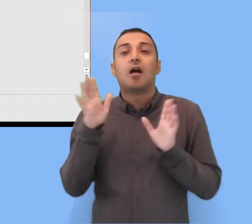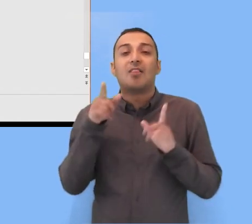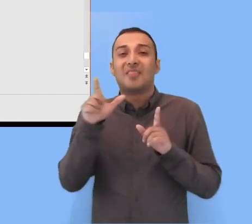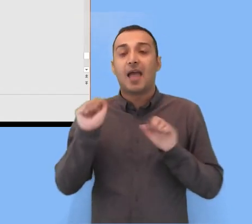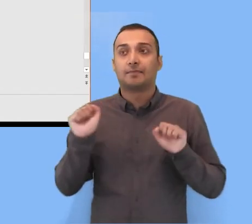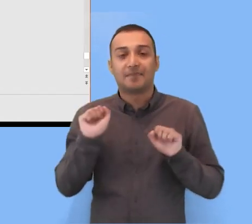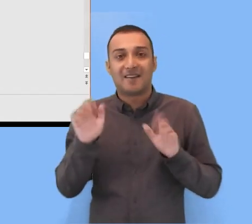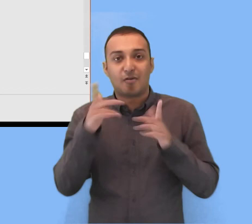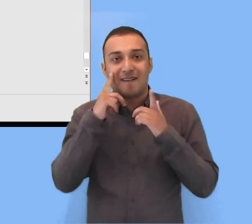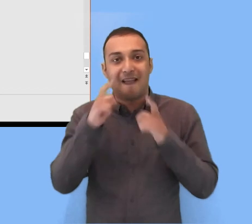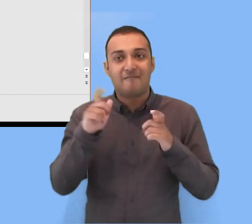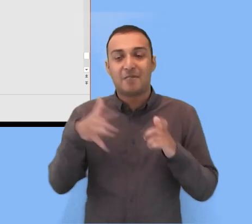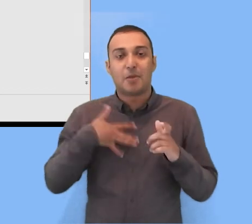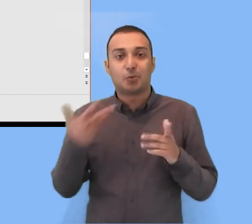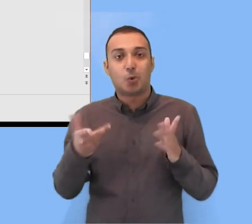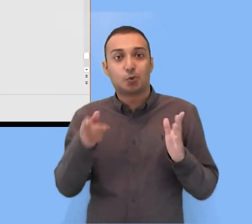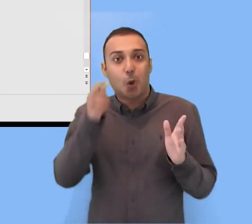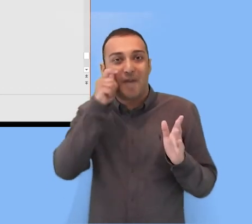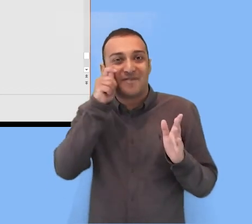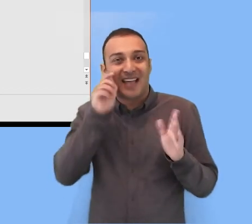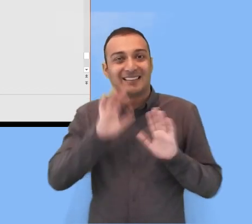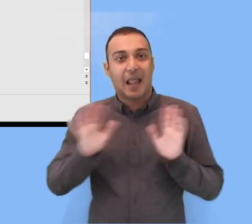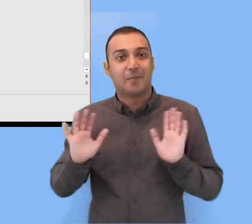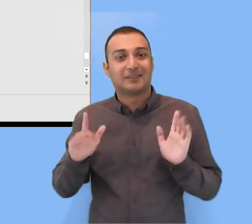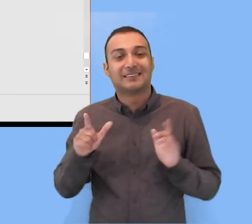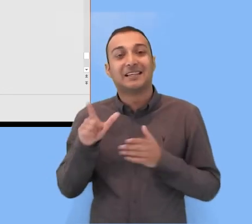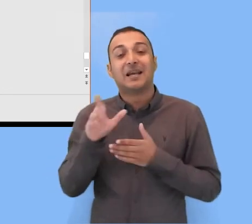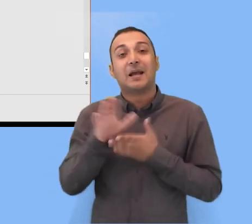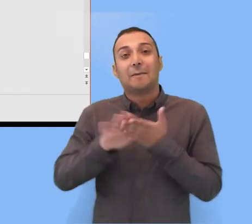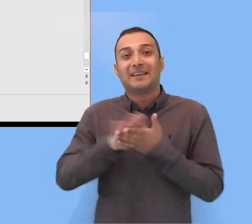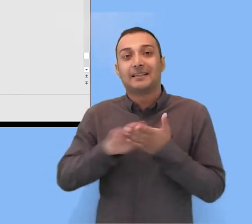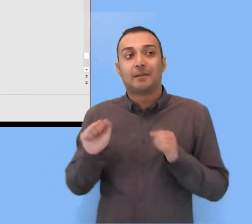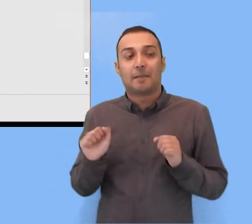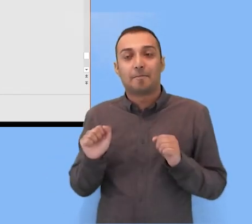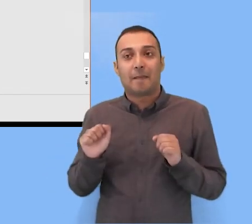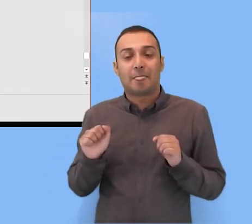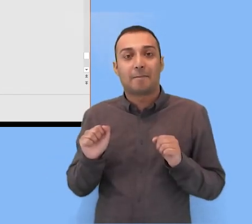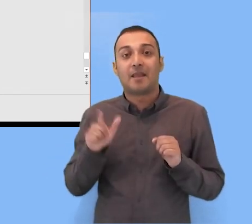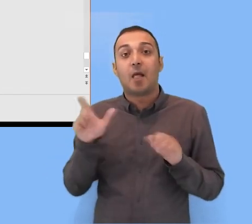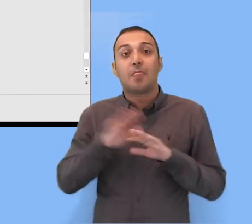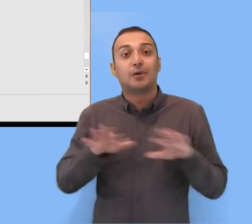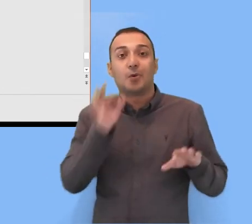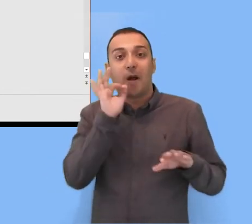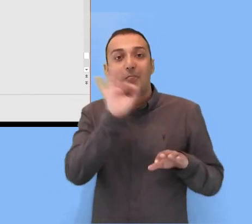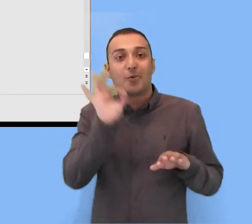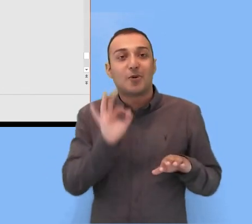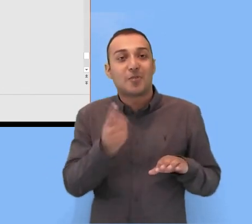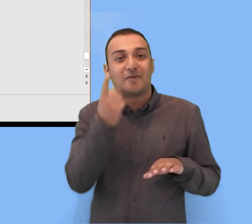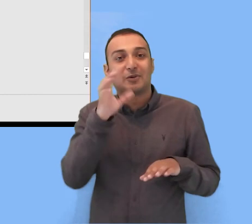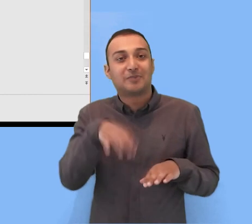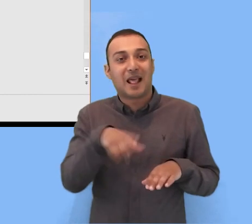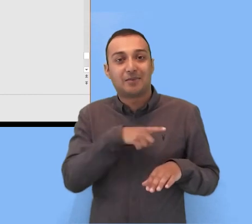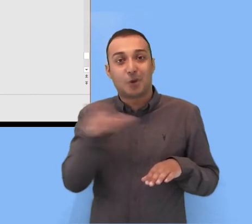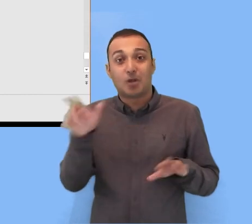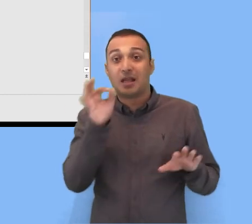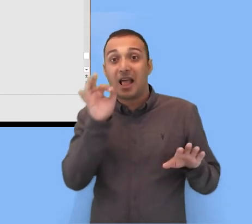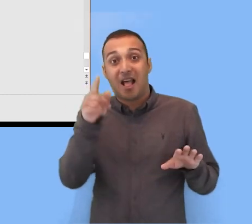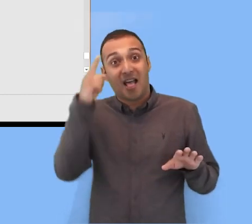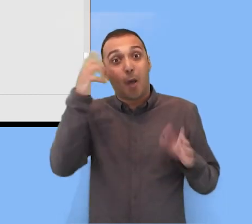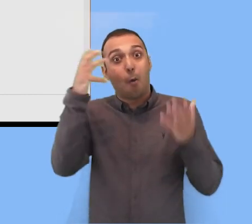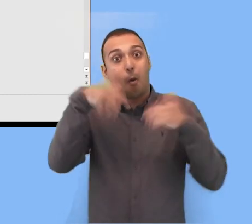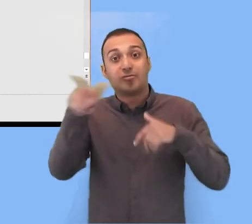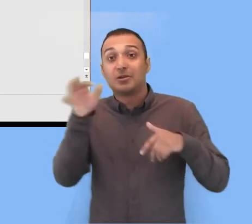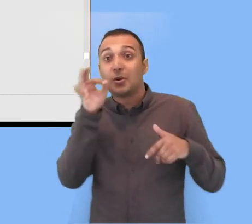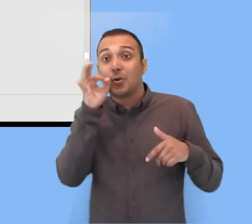anybody. And that often means that they don't ask questions. So when you do want to be inclusive and